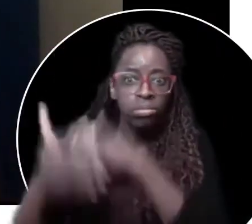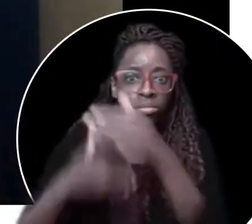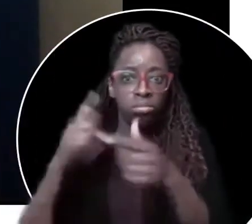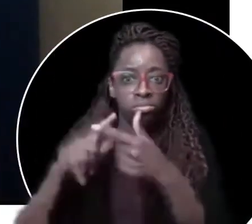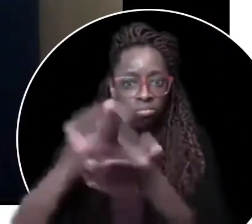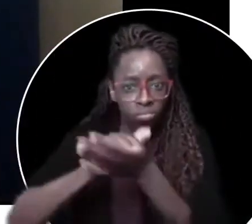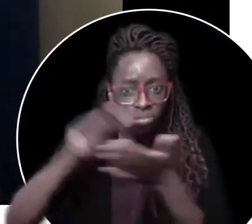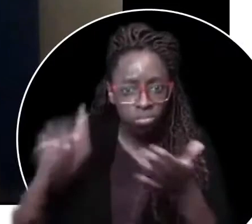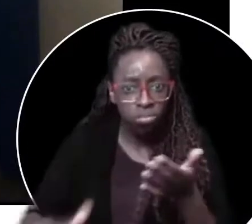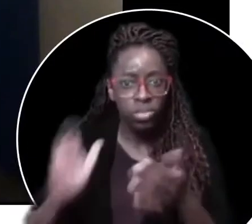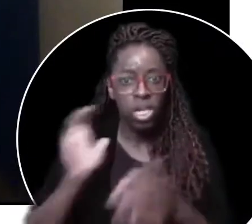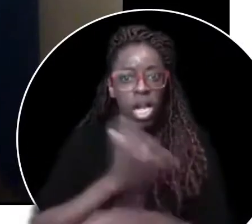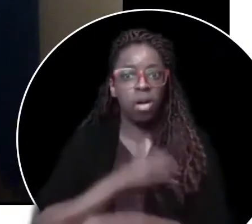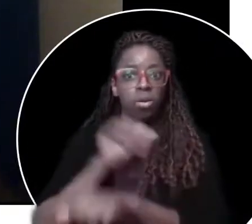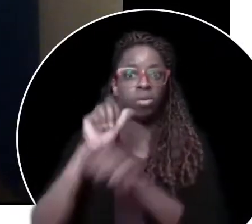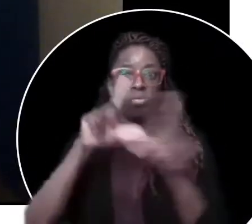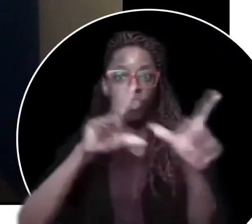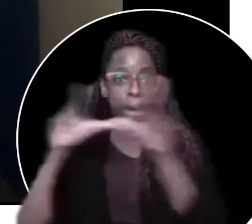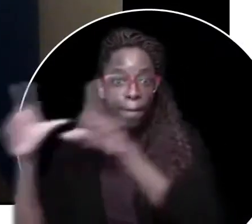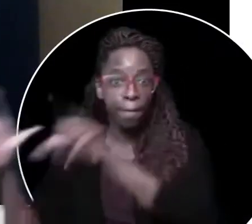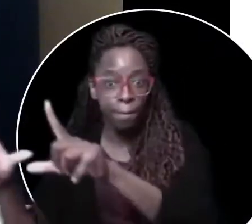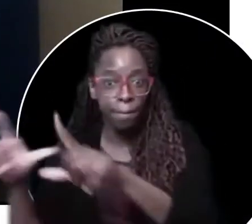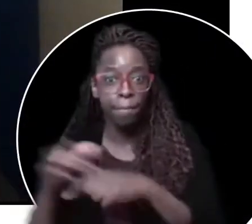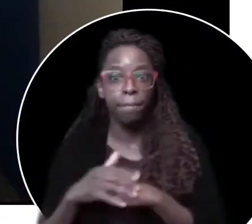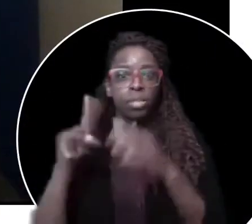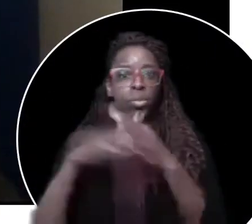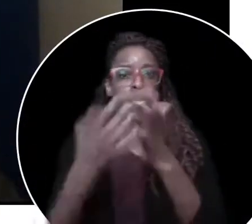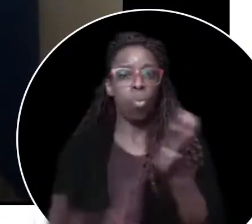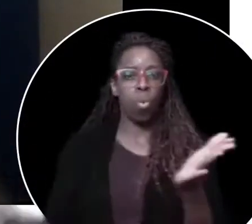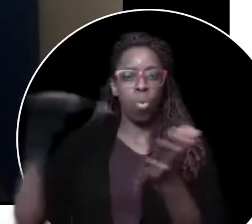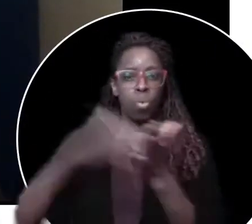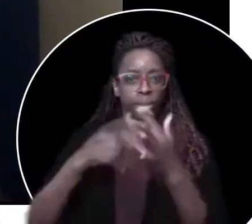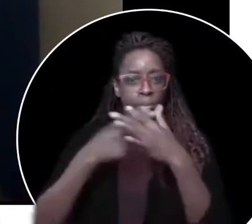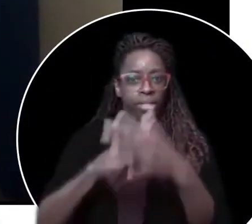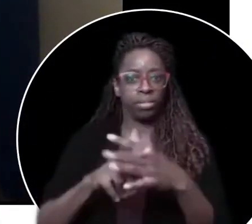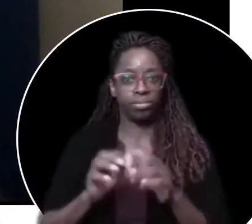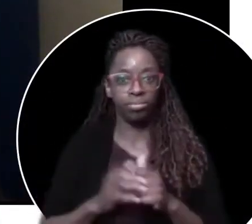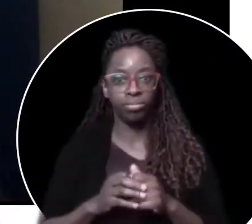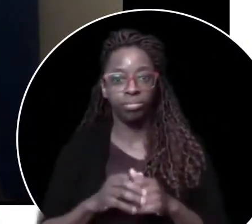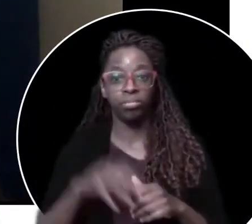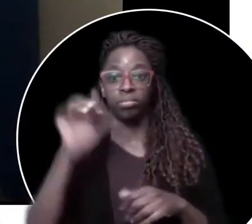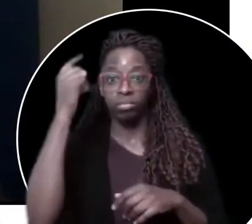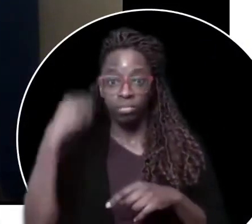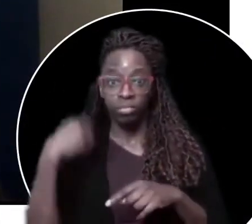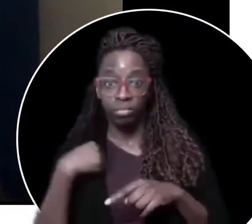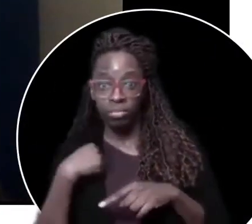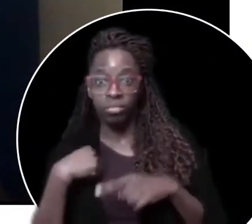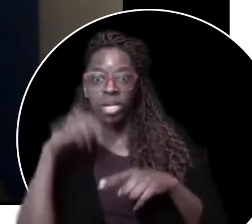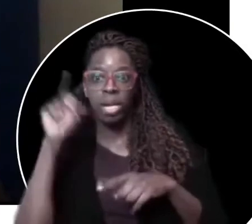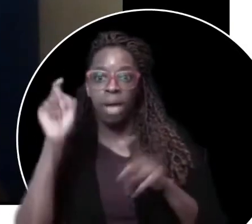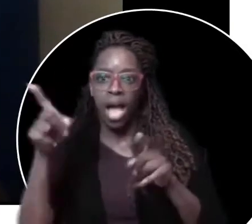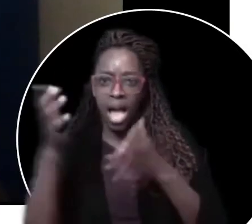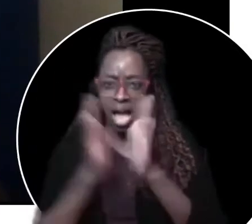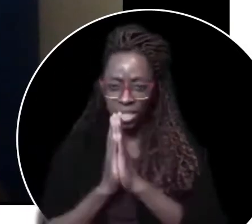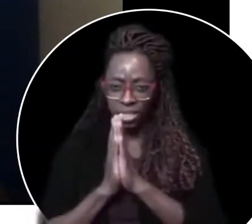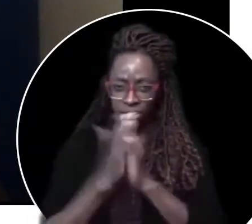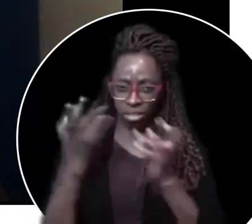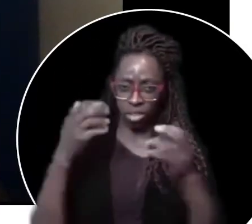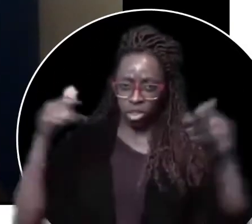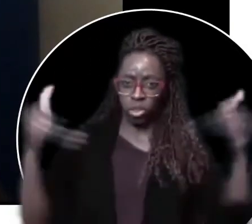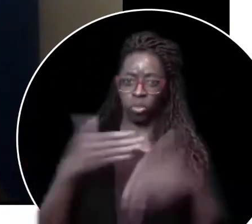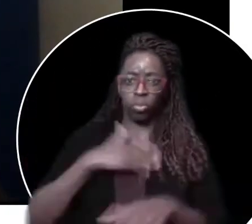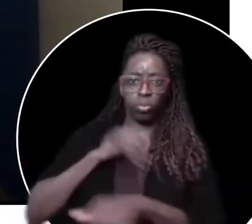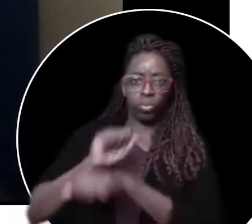The first one is to abolish, through my research, teaching, and organizing, the violent and toxic white